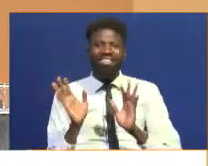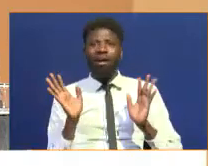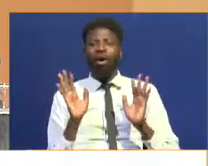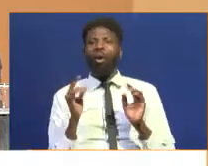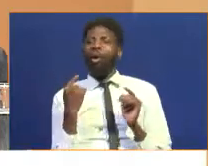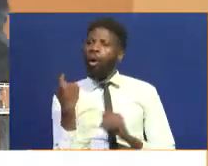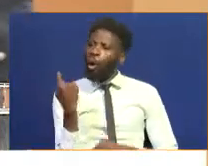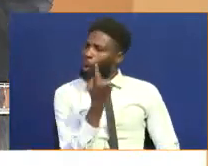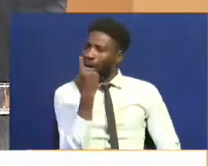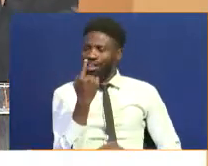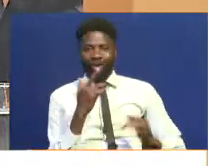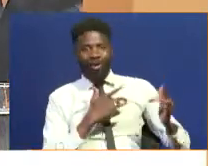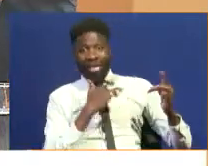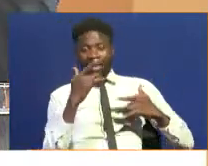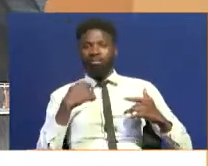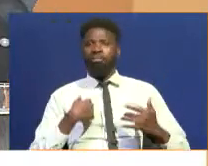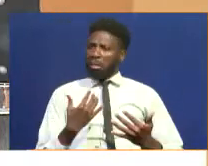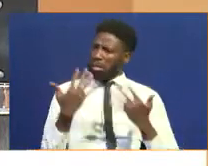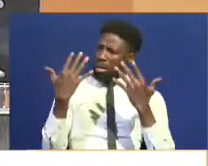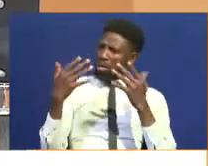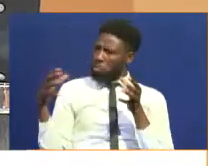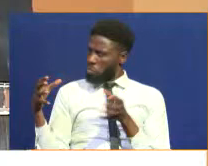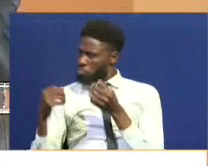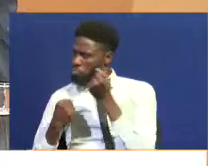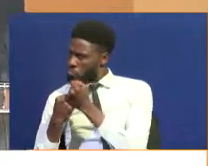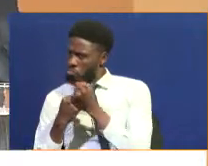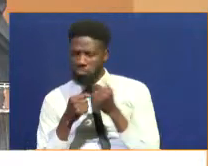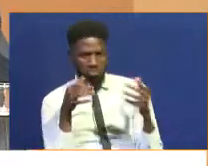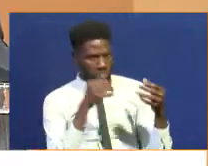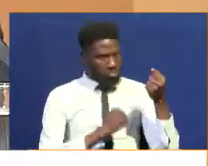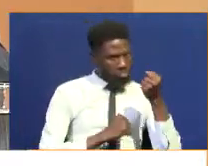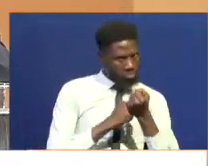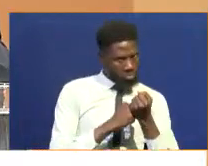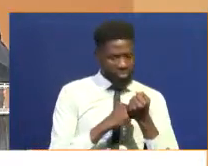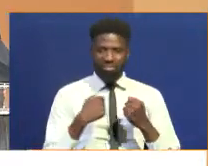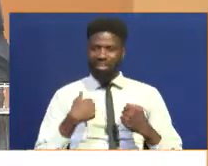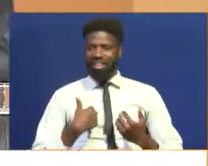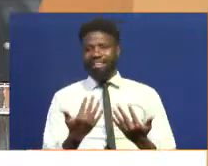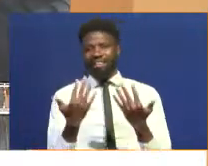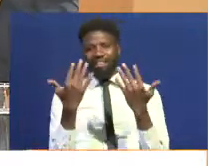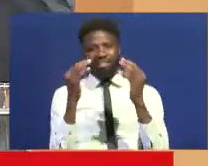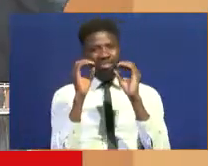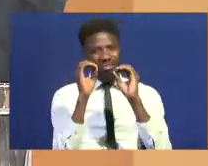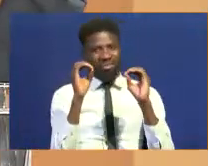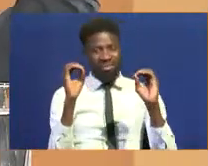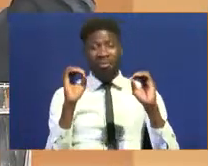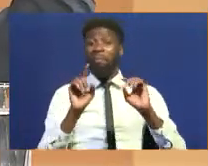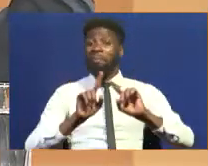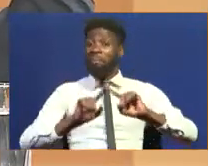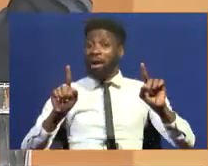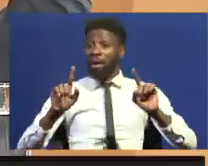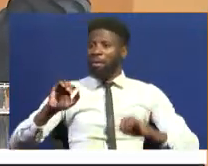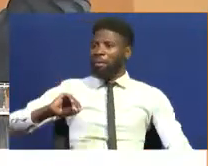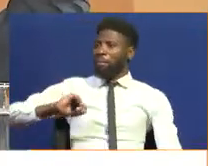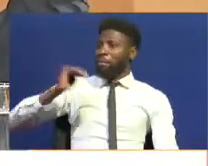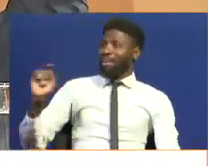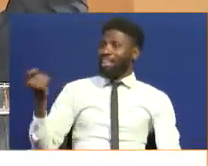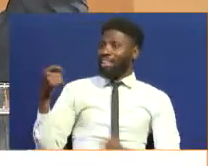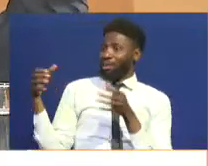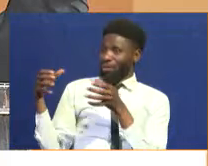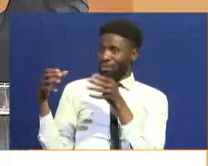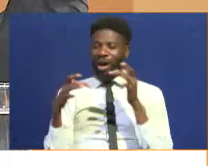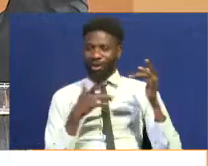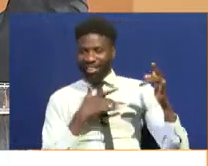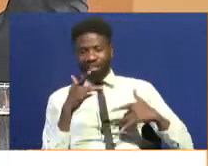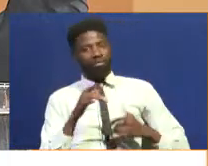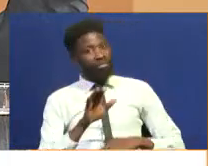say which side I am, mm-hmm. but really, it is a big concern in the so-called Mlima. Mm-hmm. Yes. I mean, when